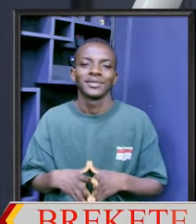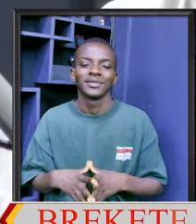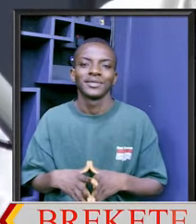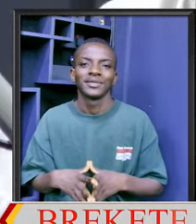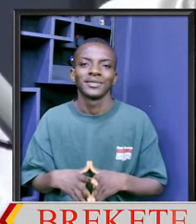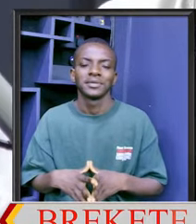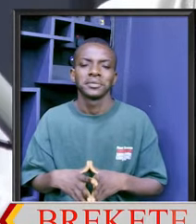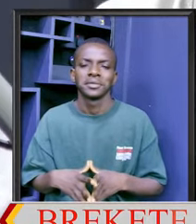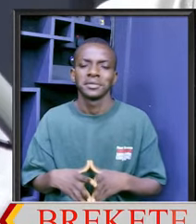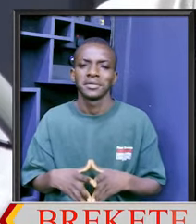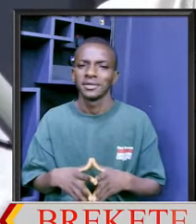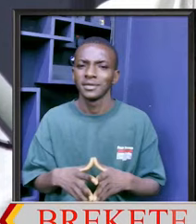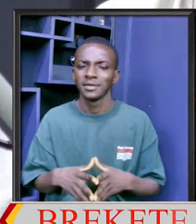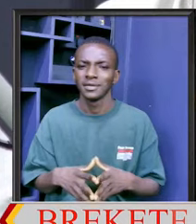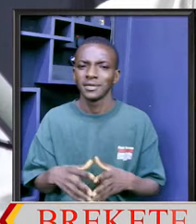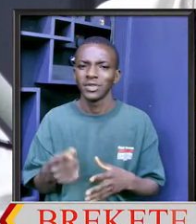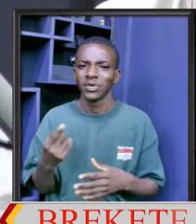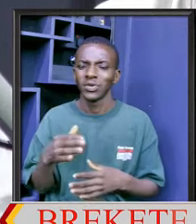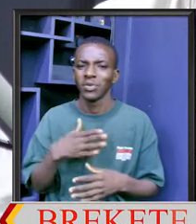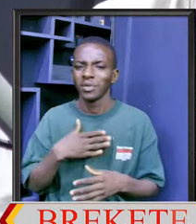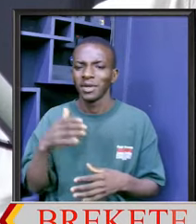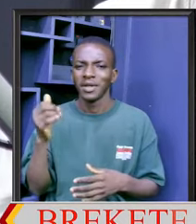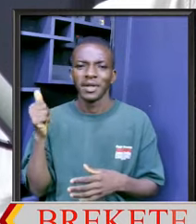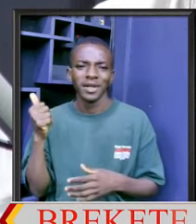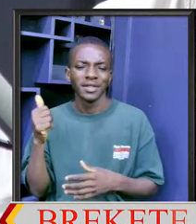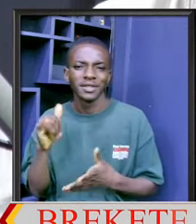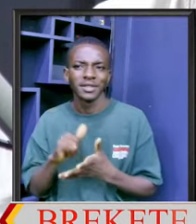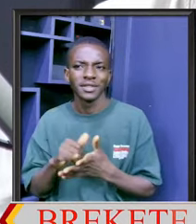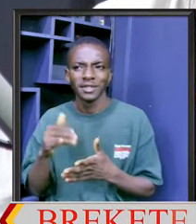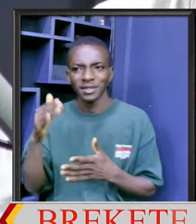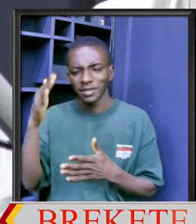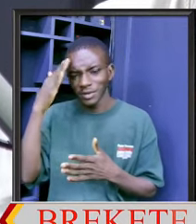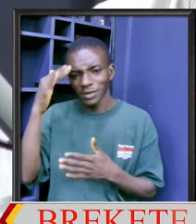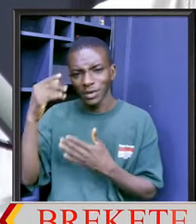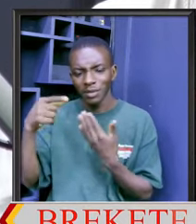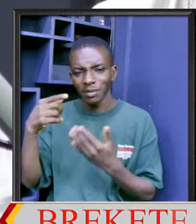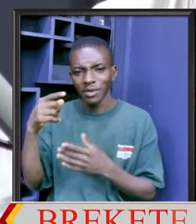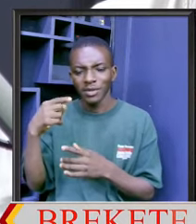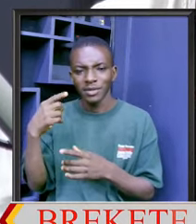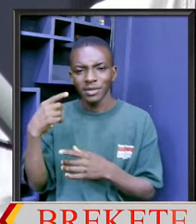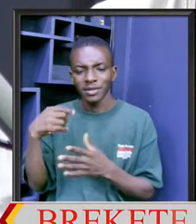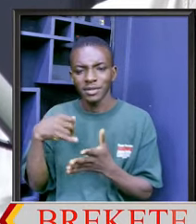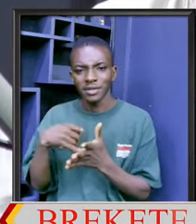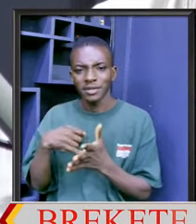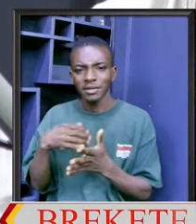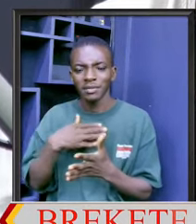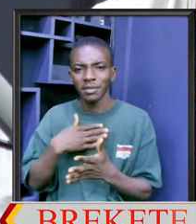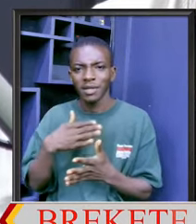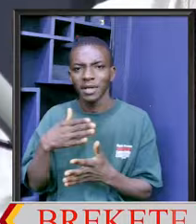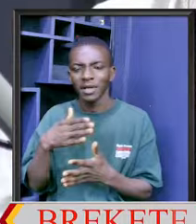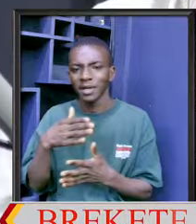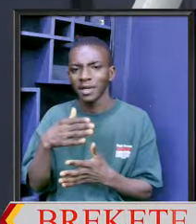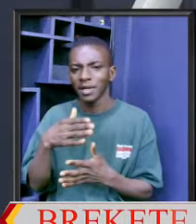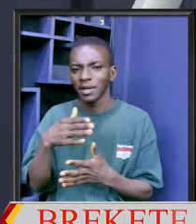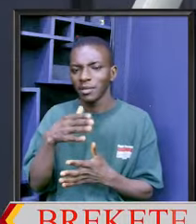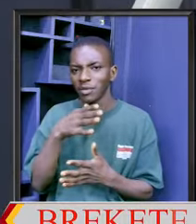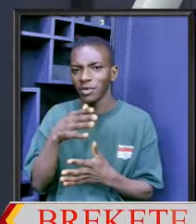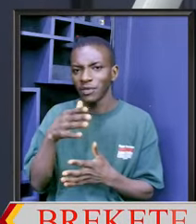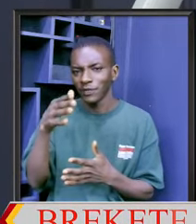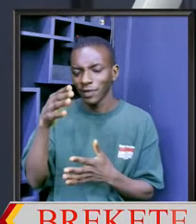four years. And so one of my auntie where she know about it, and my mother